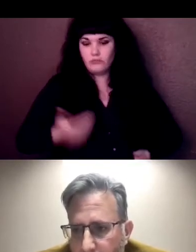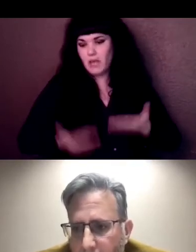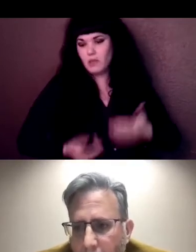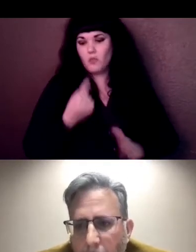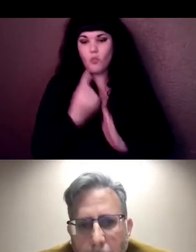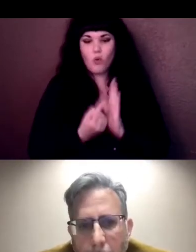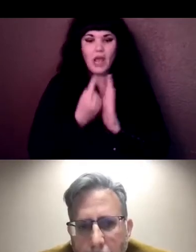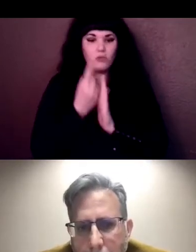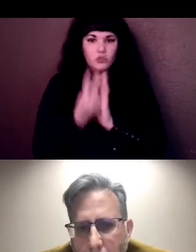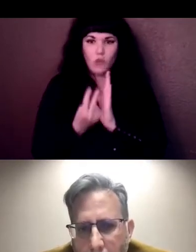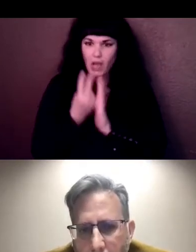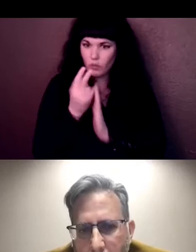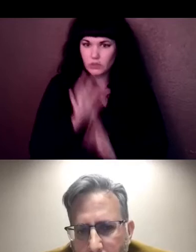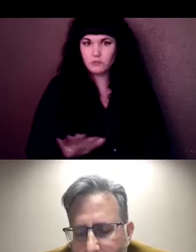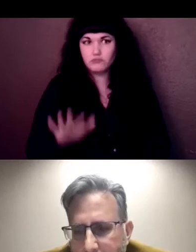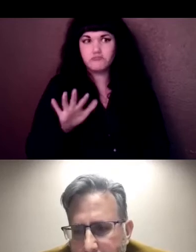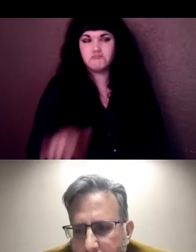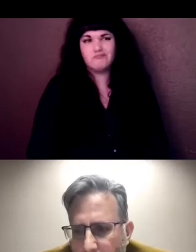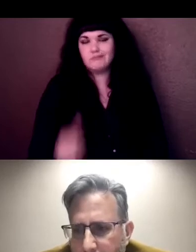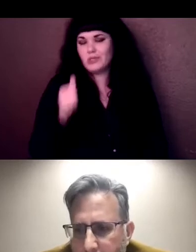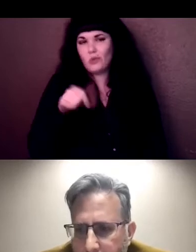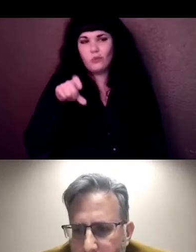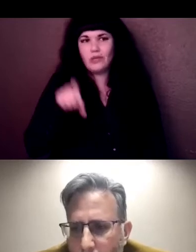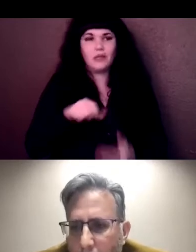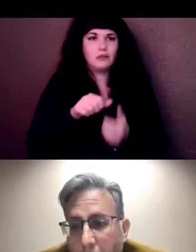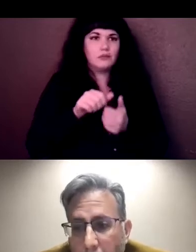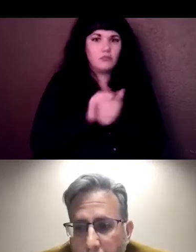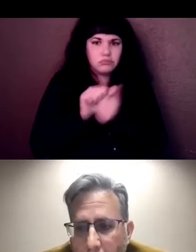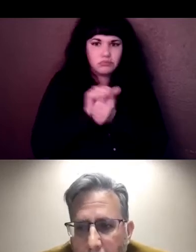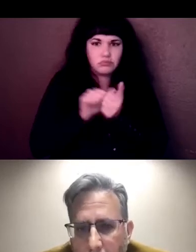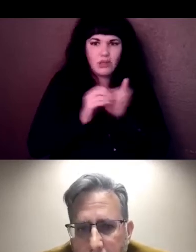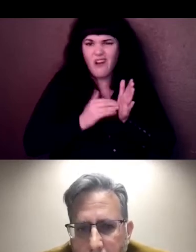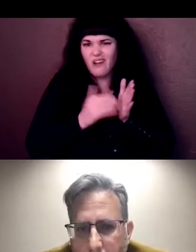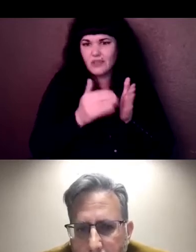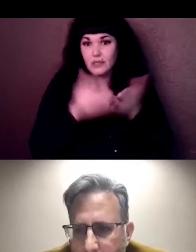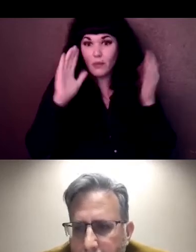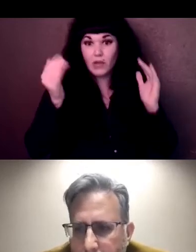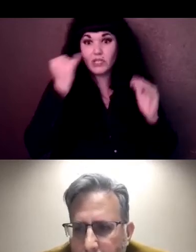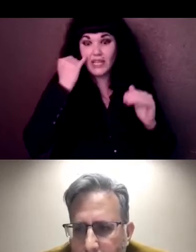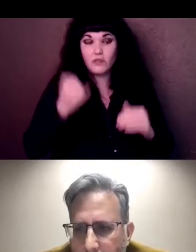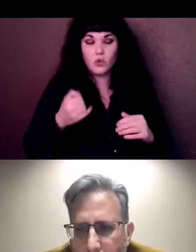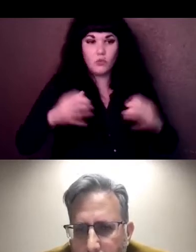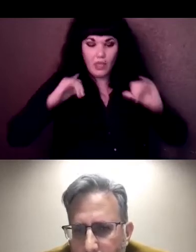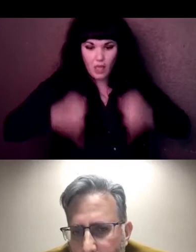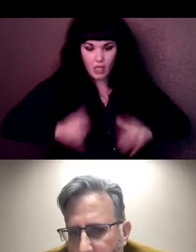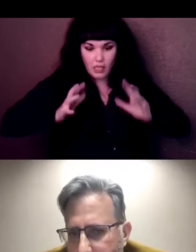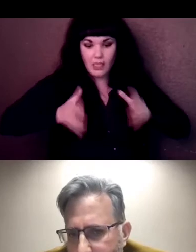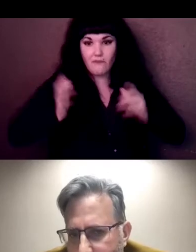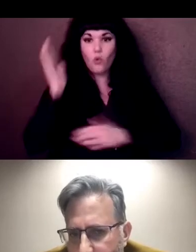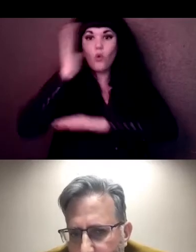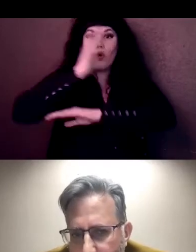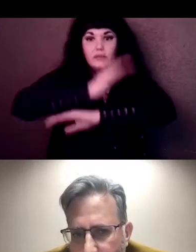two. It's not going to need cleansing as often as if you're wearing it all day long. So there's some difference there.